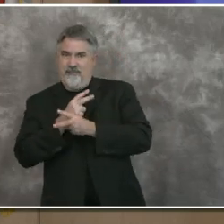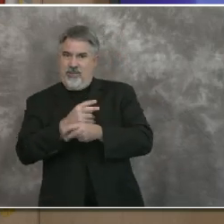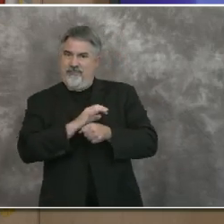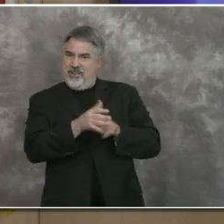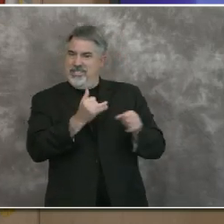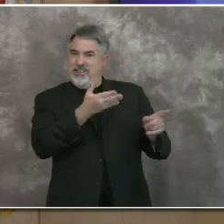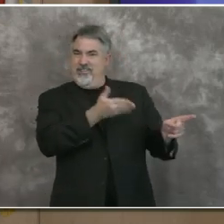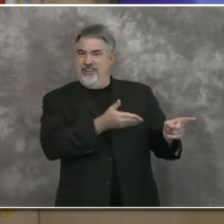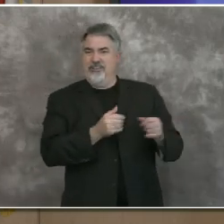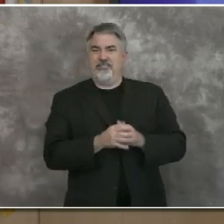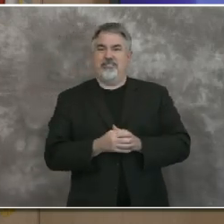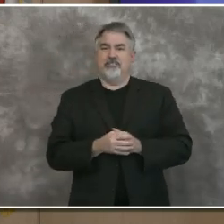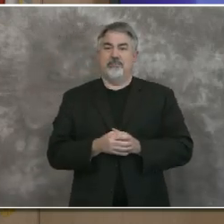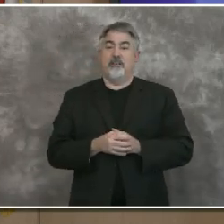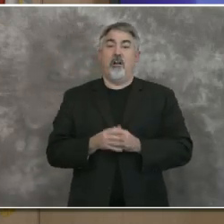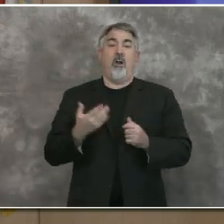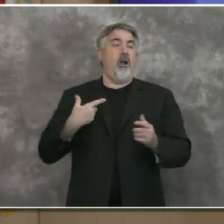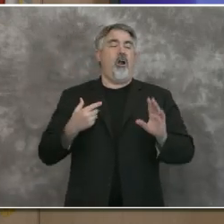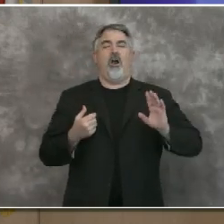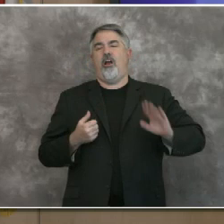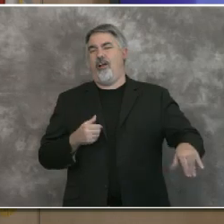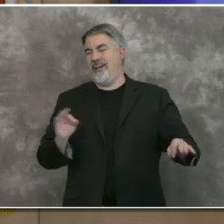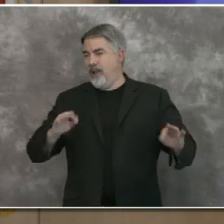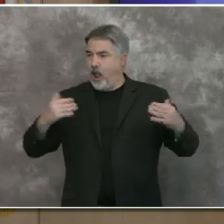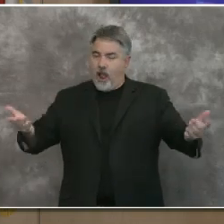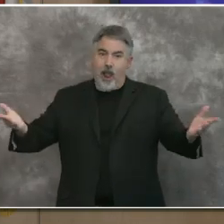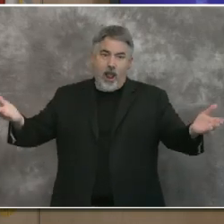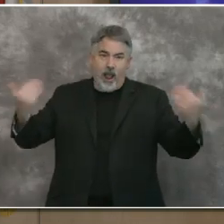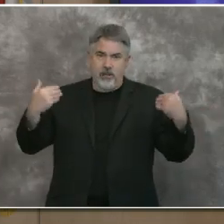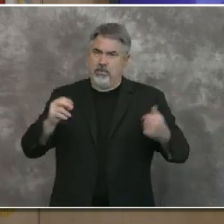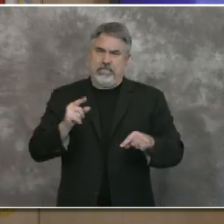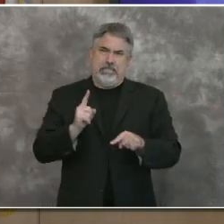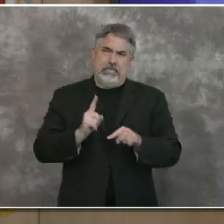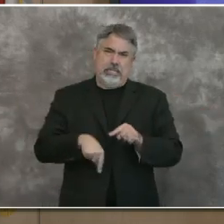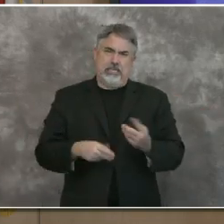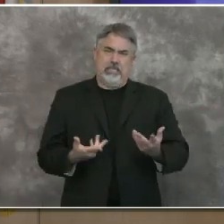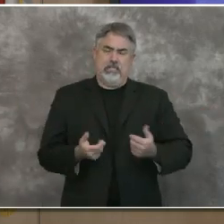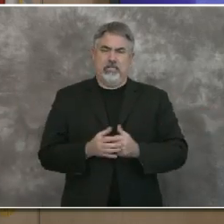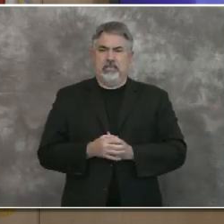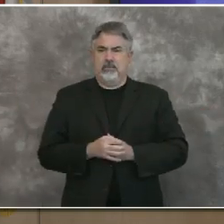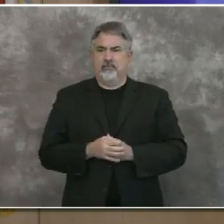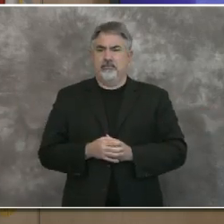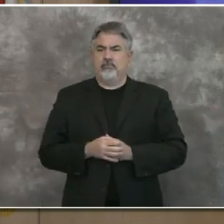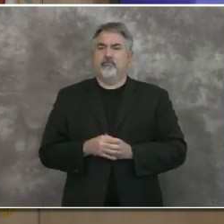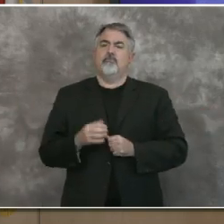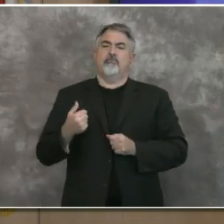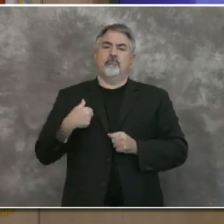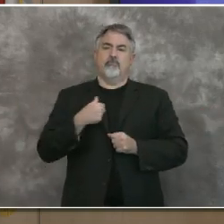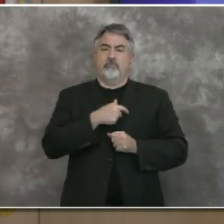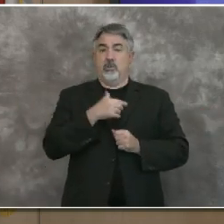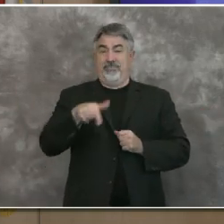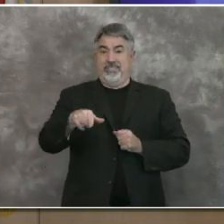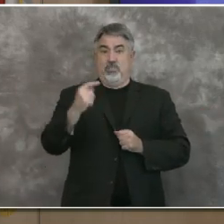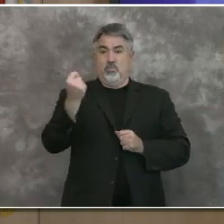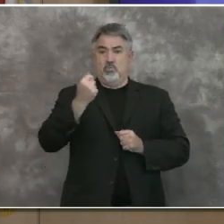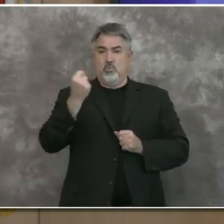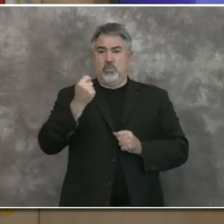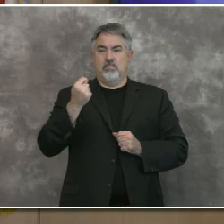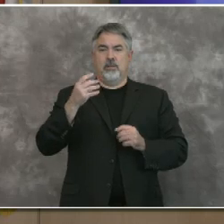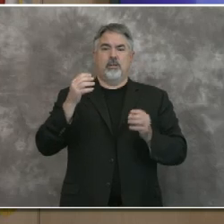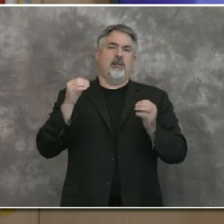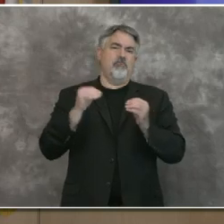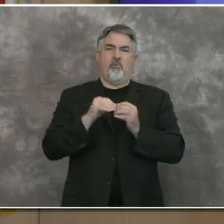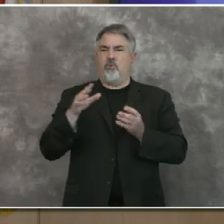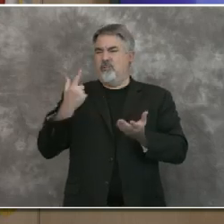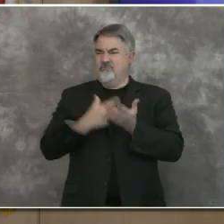guard down. But we will look forward to having a thorough and robust discussion on Tuesday, and we certainly